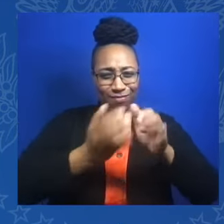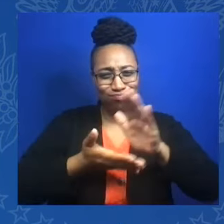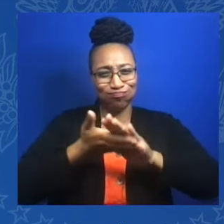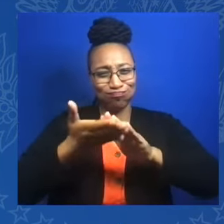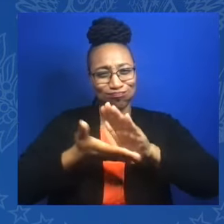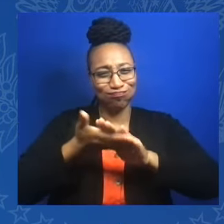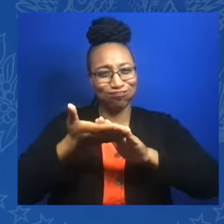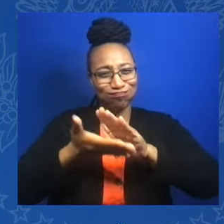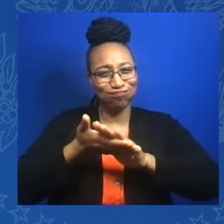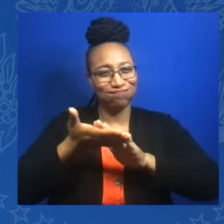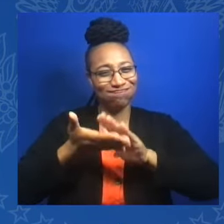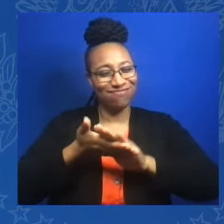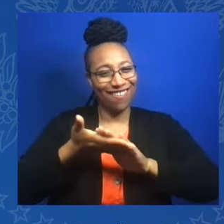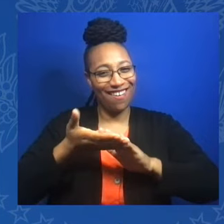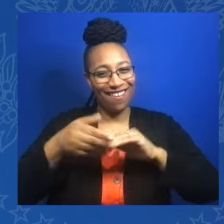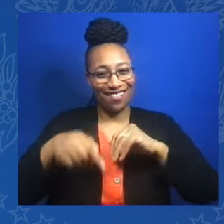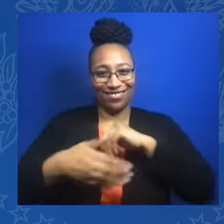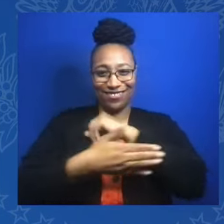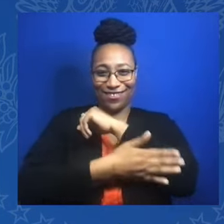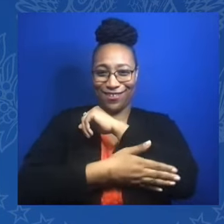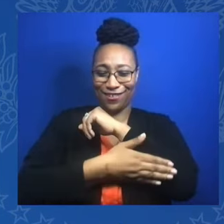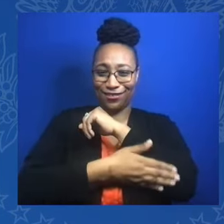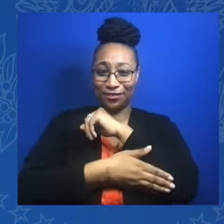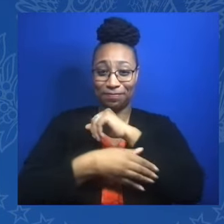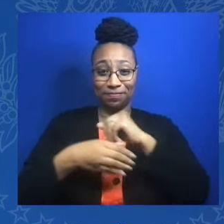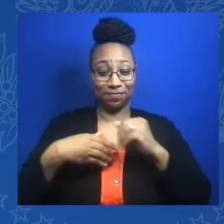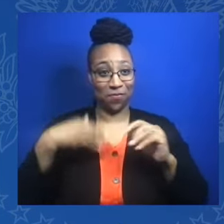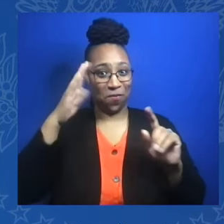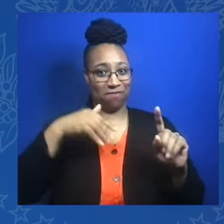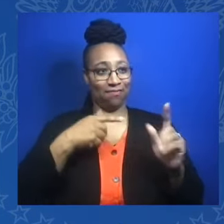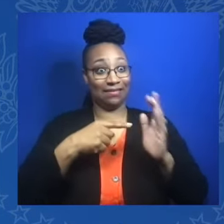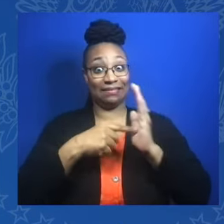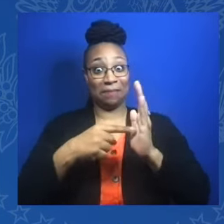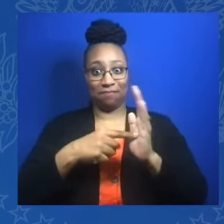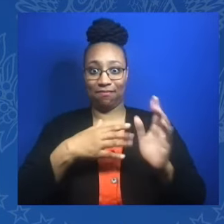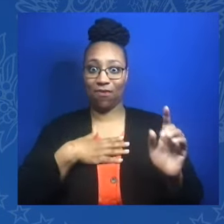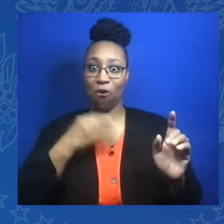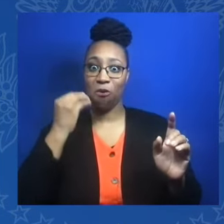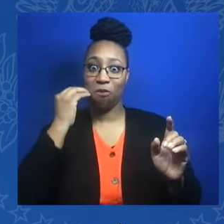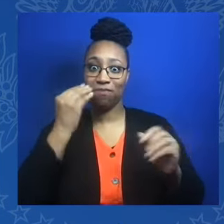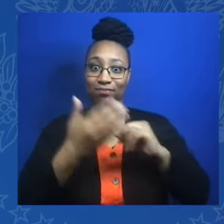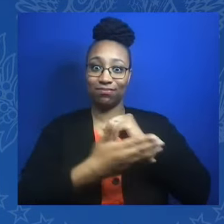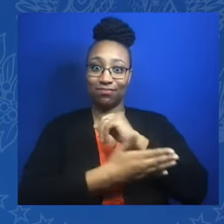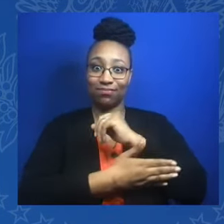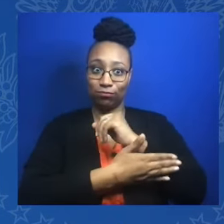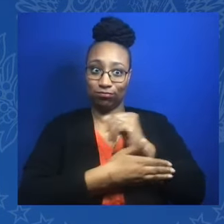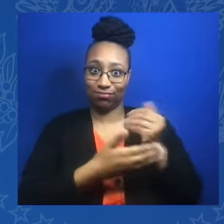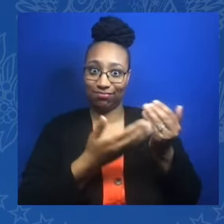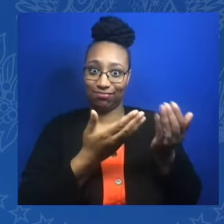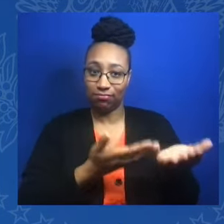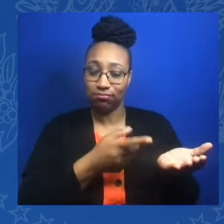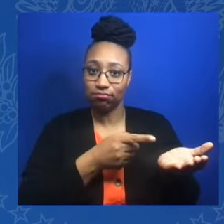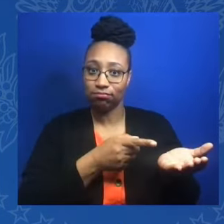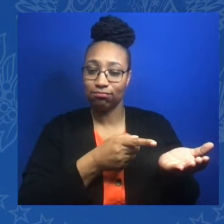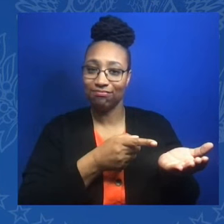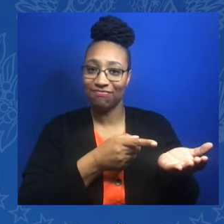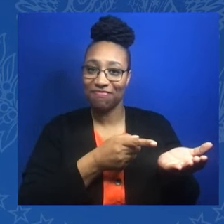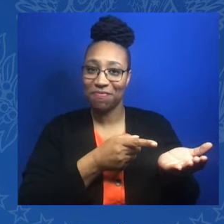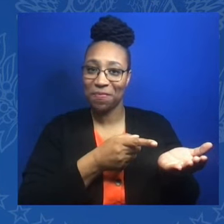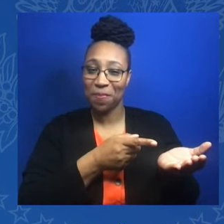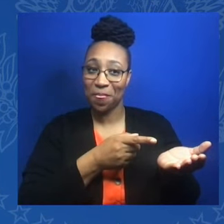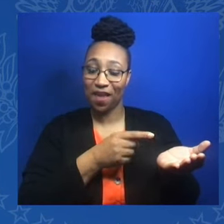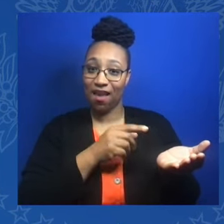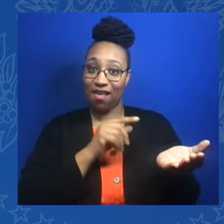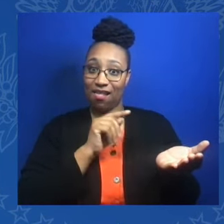hometown, North Bay, in the riding of Nipissing-Temiskaming, where Canadian and American military personnel work side